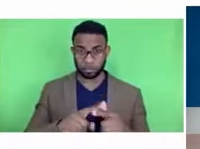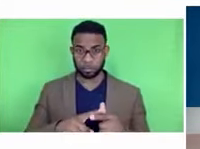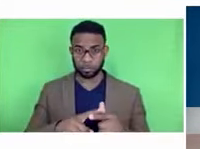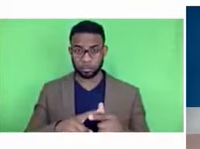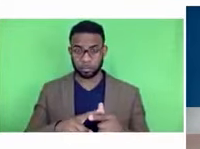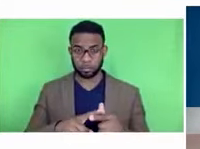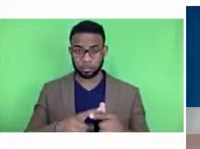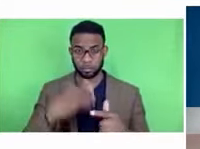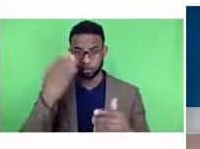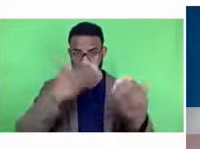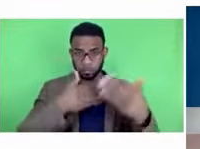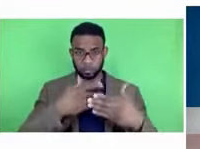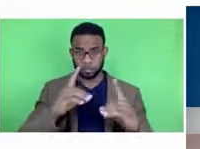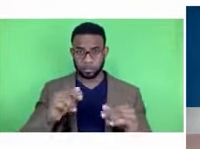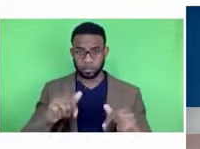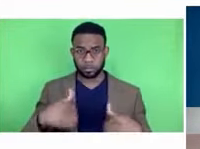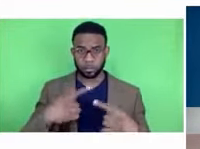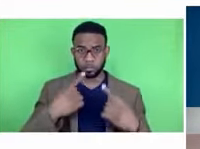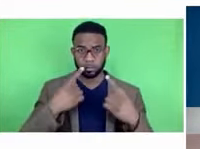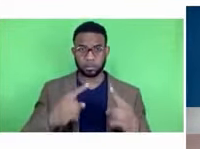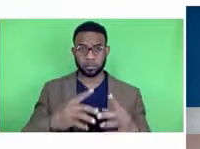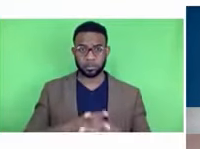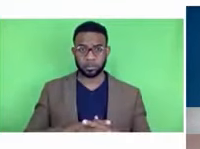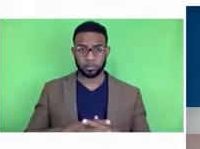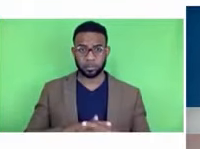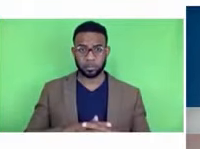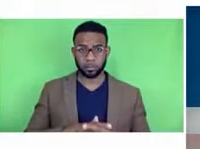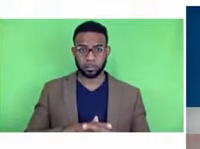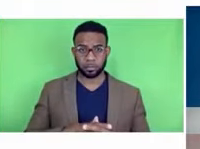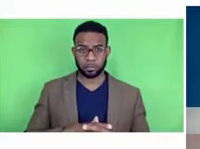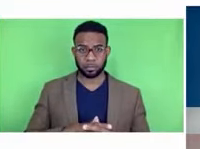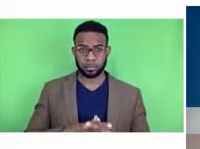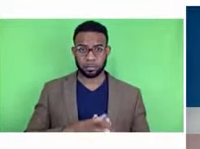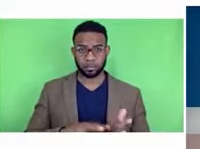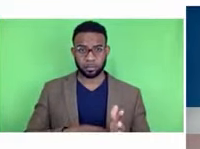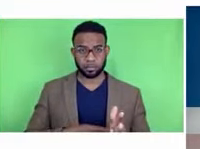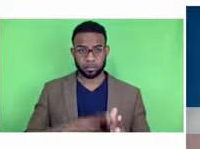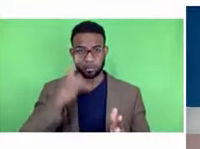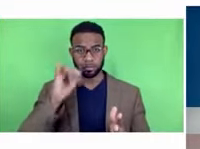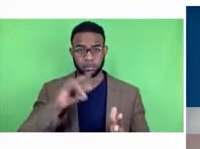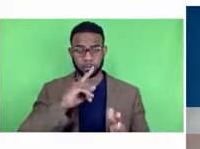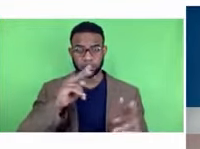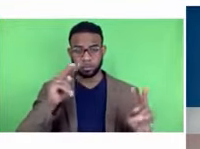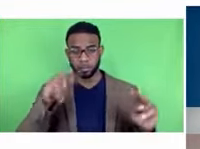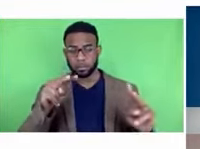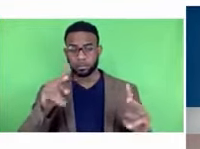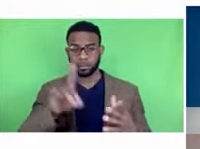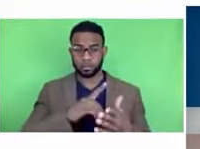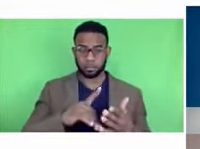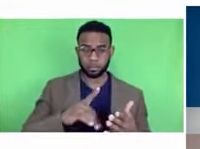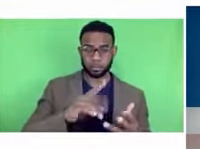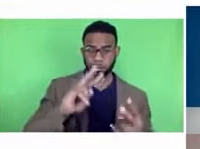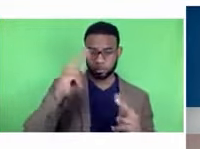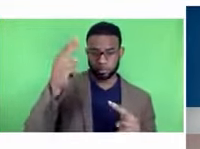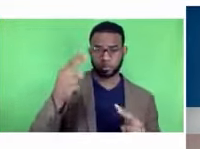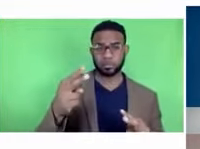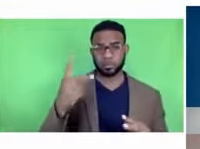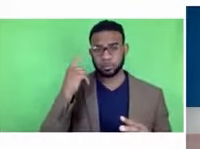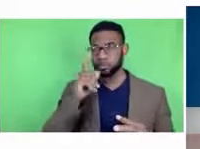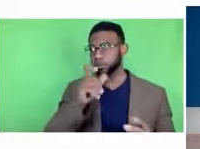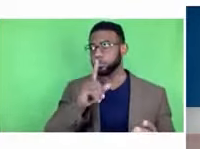invisible disability that has been announced. And I mean, in terms of being judged, discriminated, misunderstood for who they